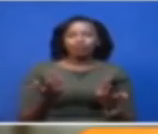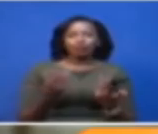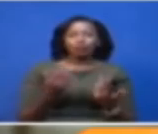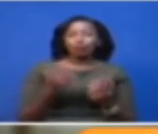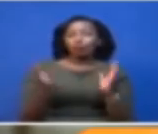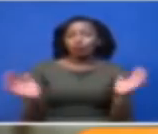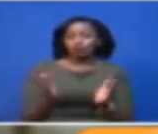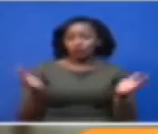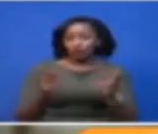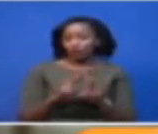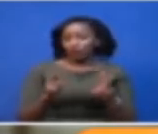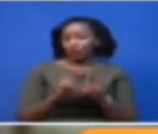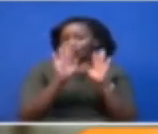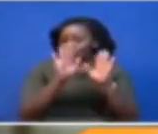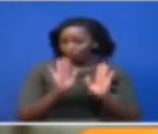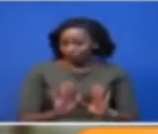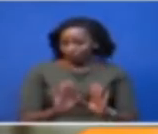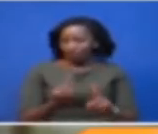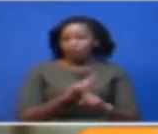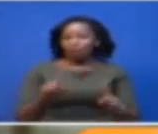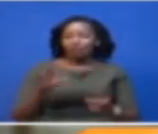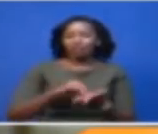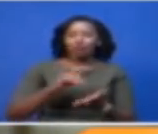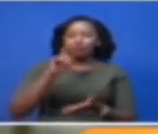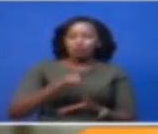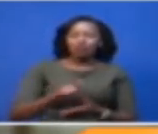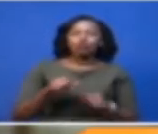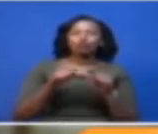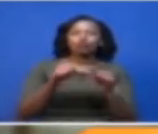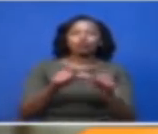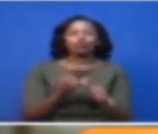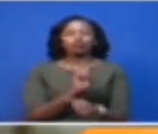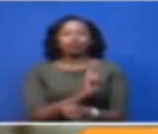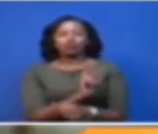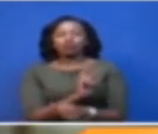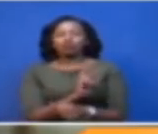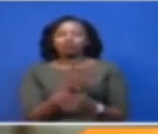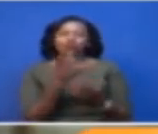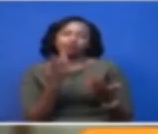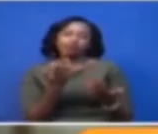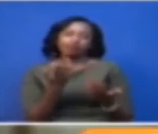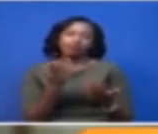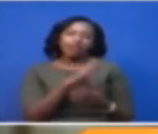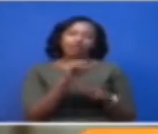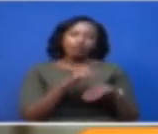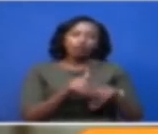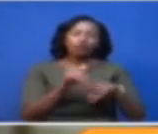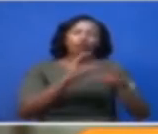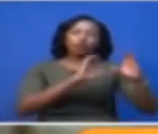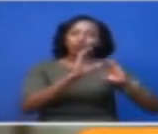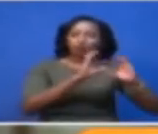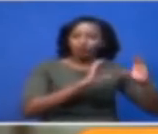pure. But again, we just have to keep watching. The hashtags and other things will evolve for us to follow the conversation.